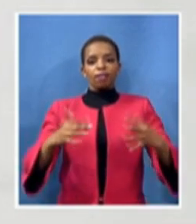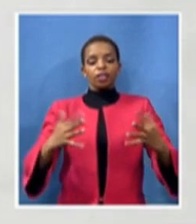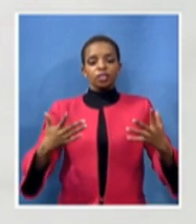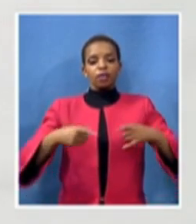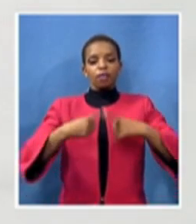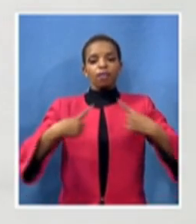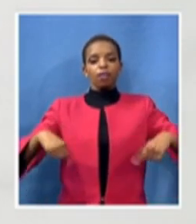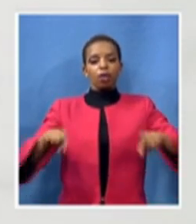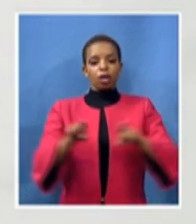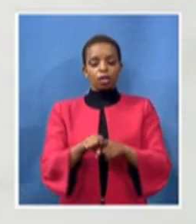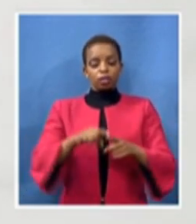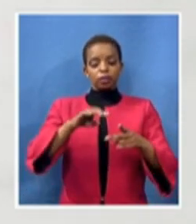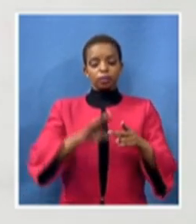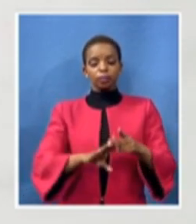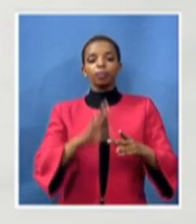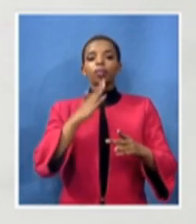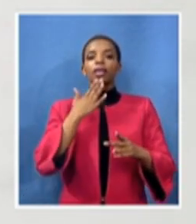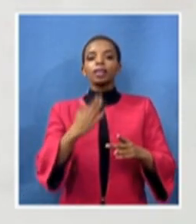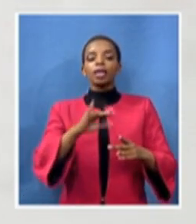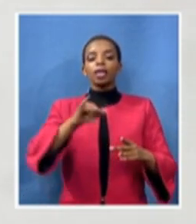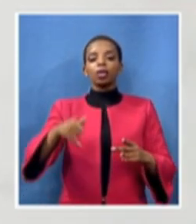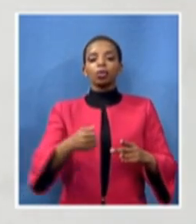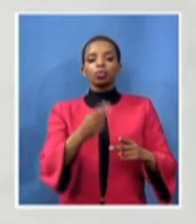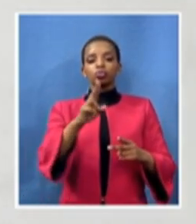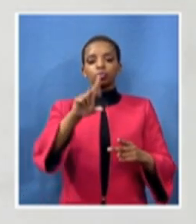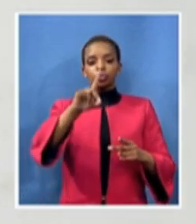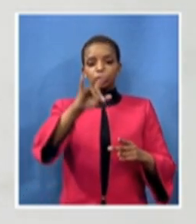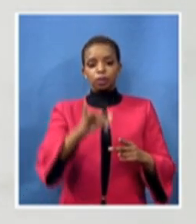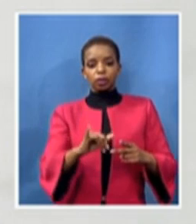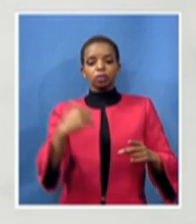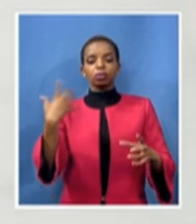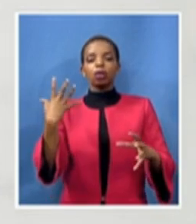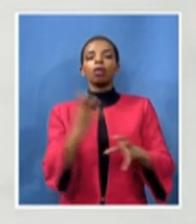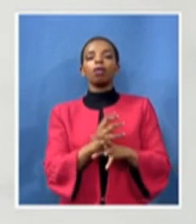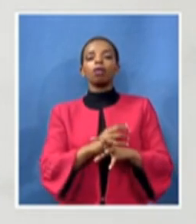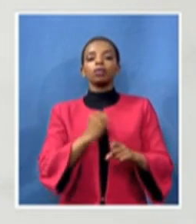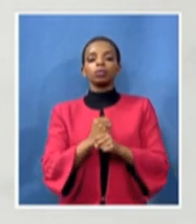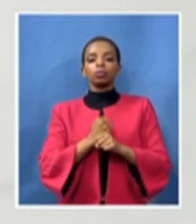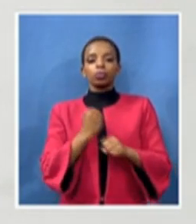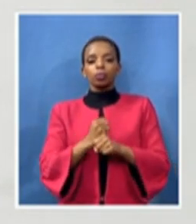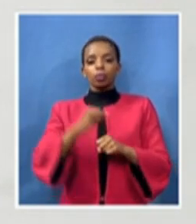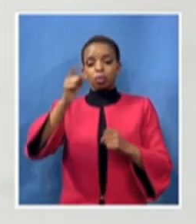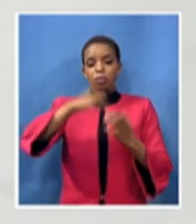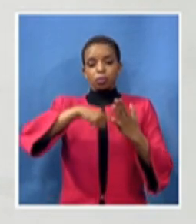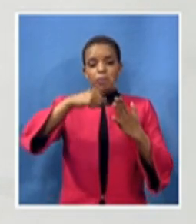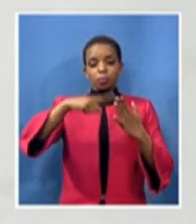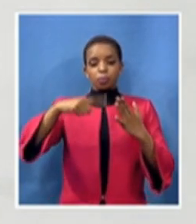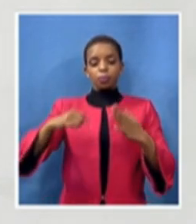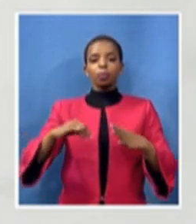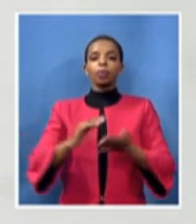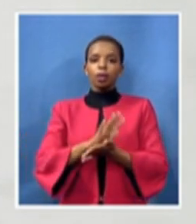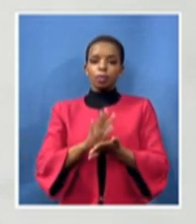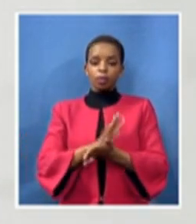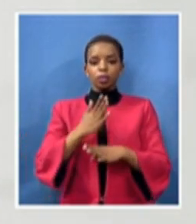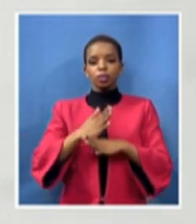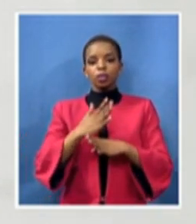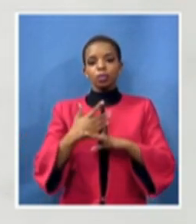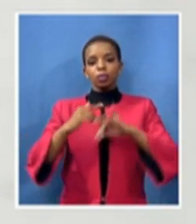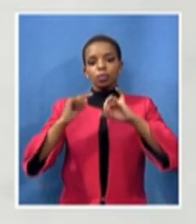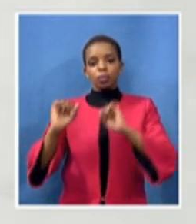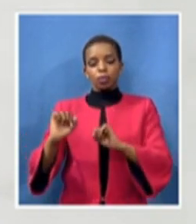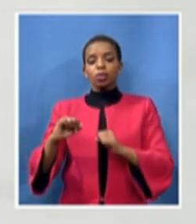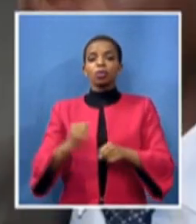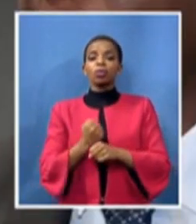her artwork. We really appreciate all of your work. You really also made us to reflect on the issues that